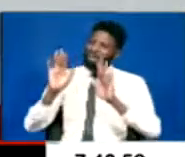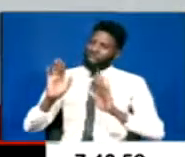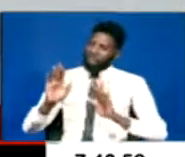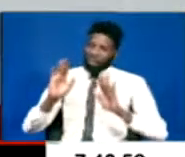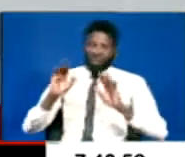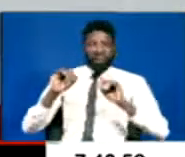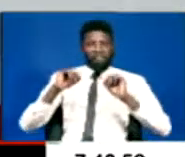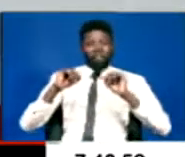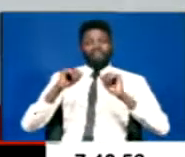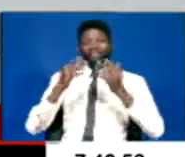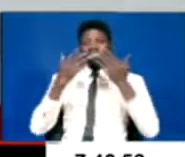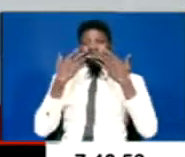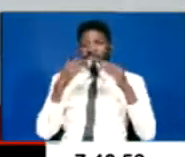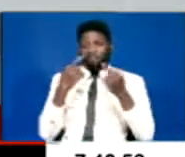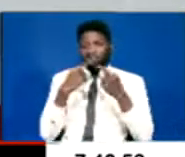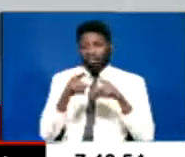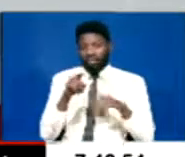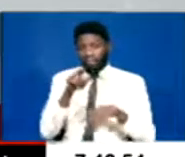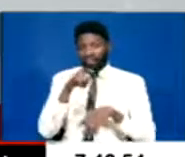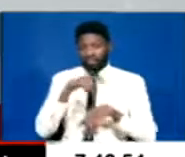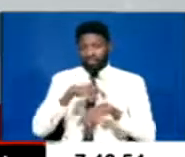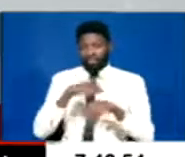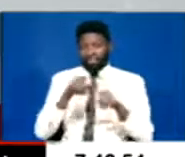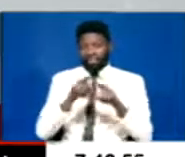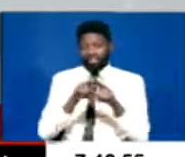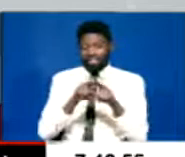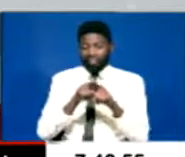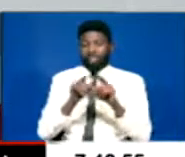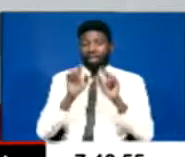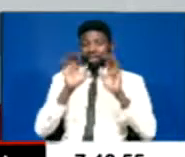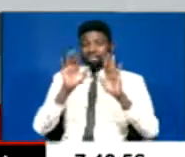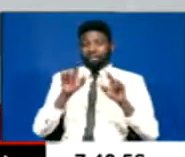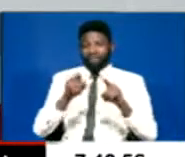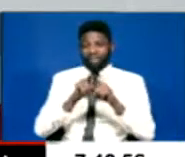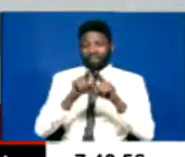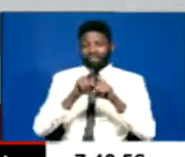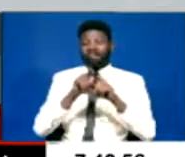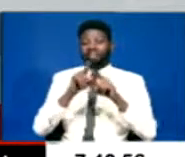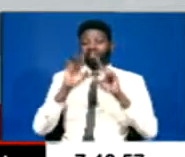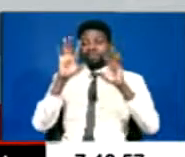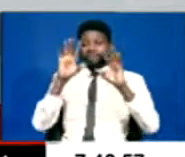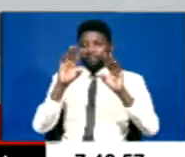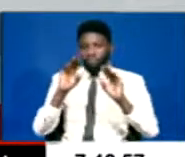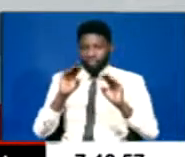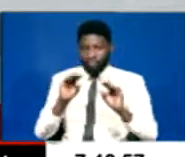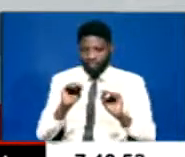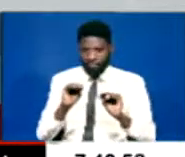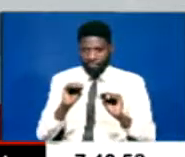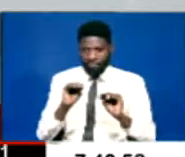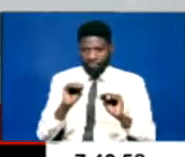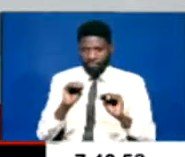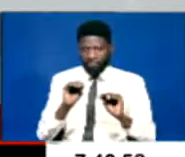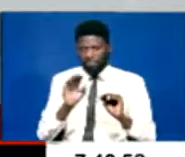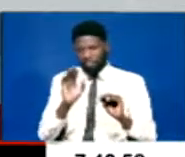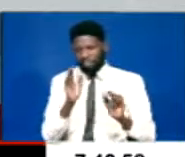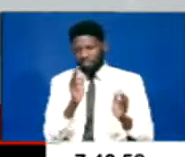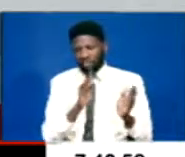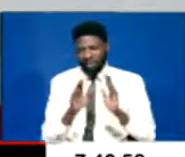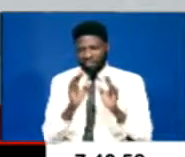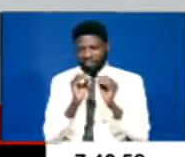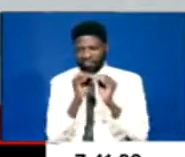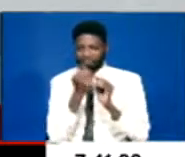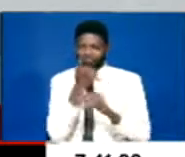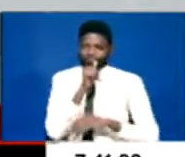we know that that's when the campaigns now go, for lack of a better word, chini ya maji. Mm-hmm. So everything becomes covert. So there'll be plenty of meetings,